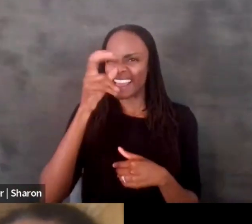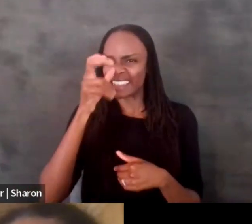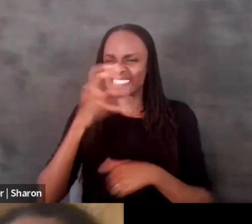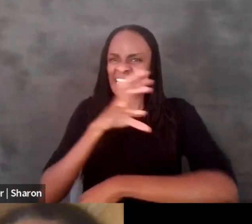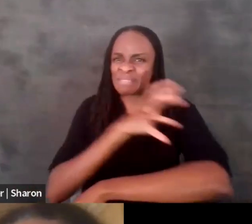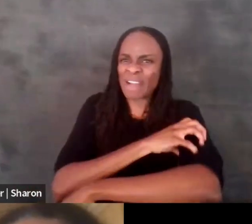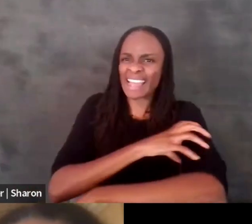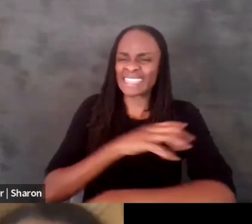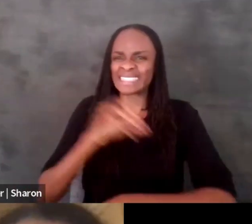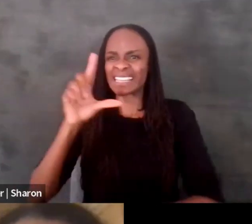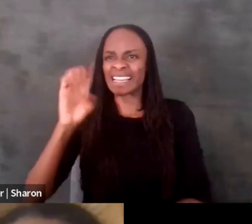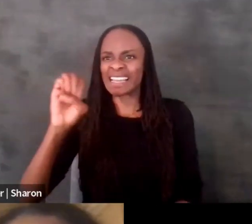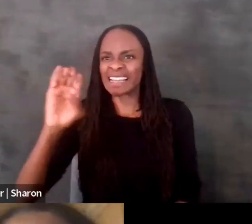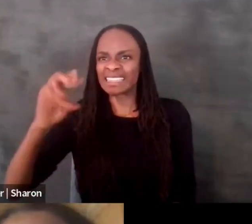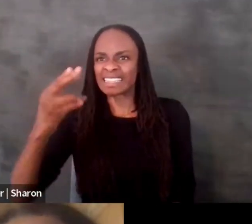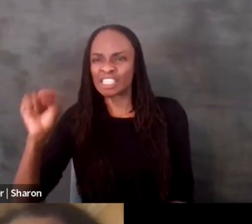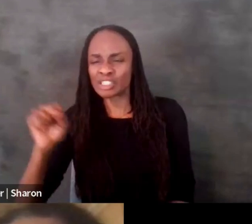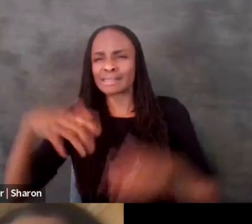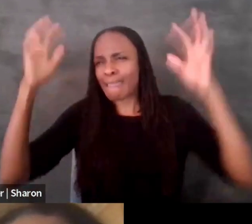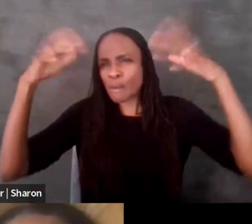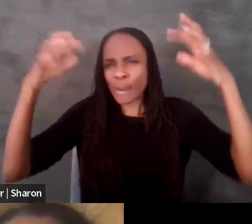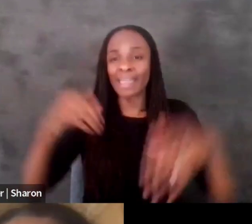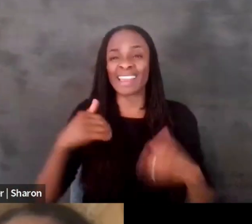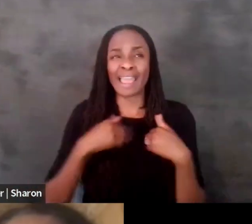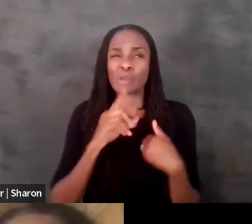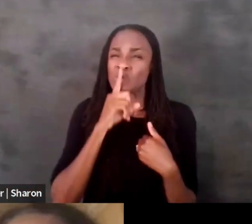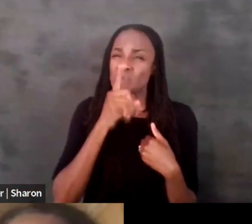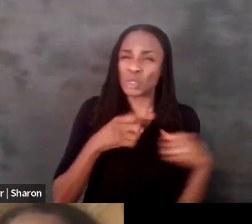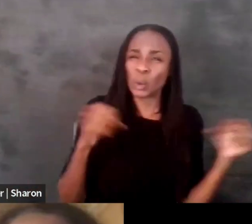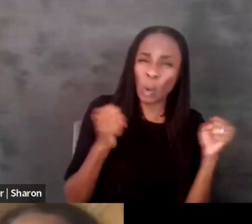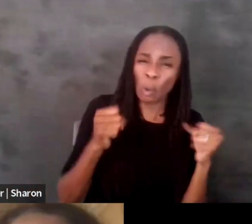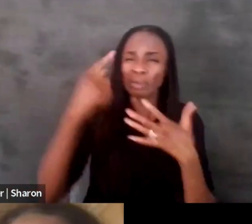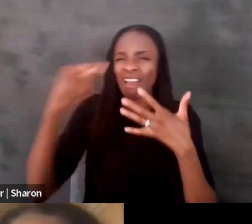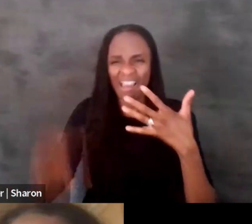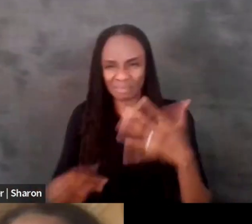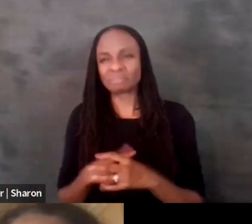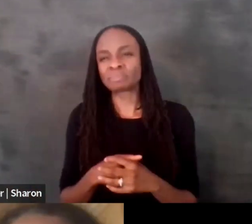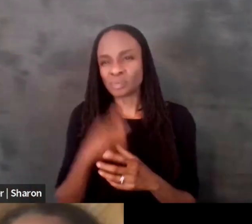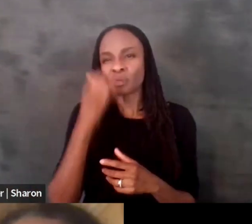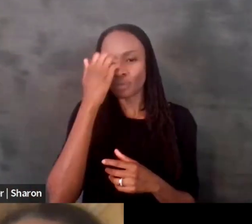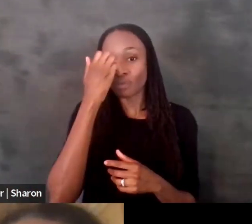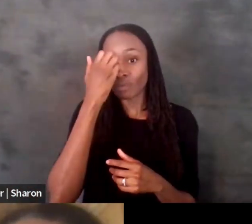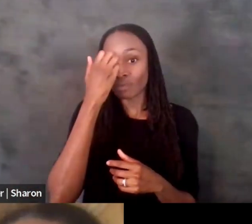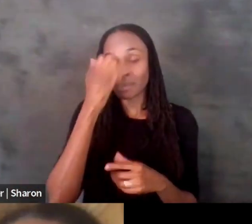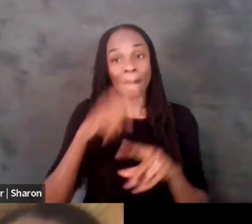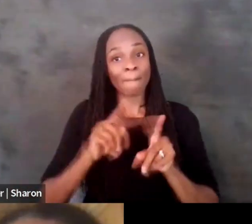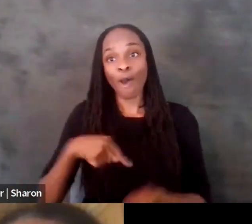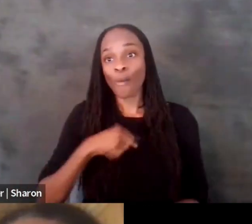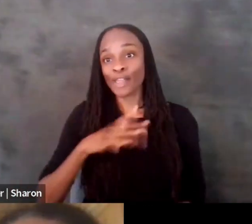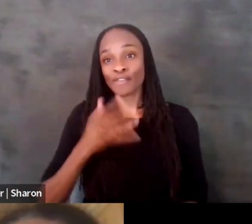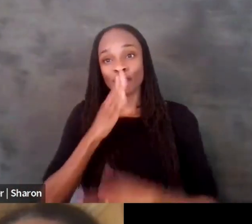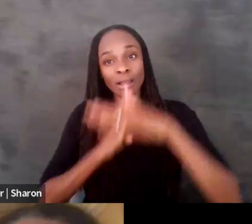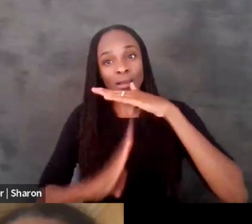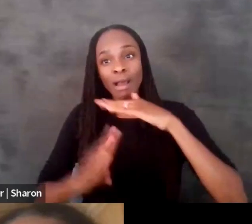rain anytime and every time, and extreme cold and so on. But we also were quite humbled because we